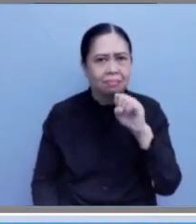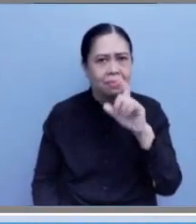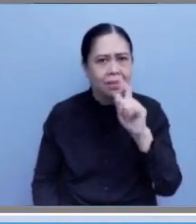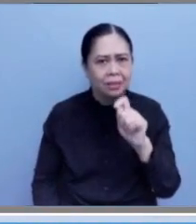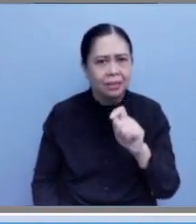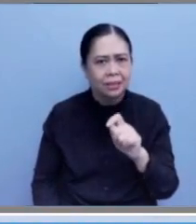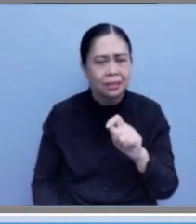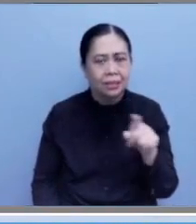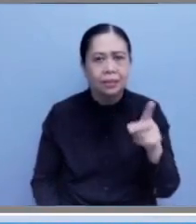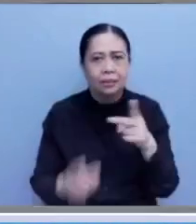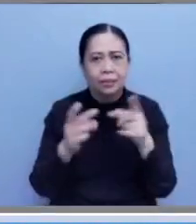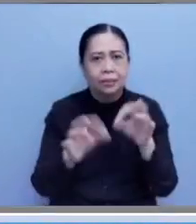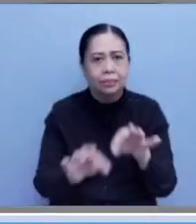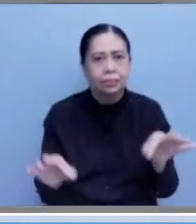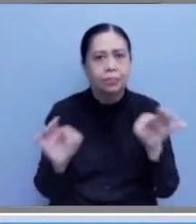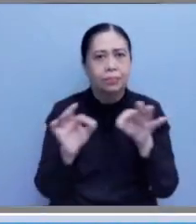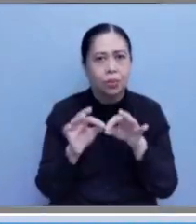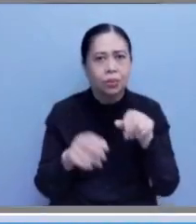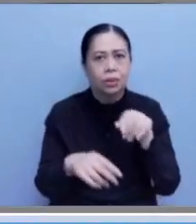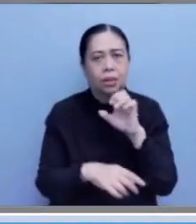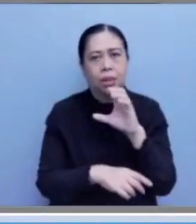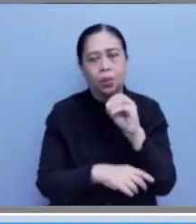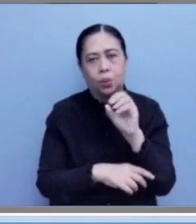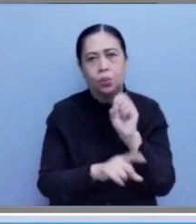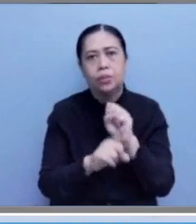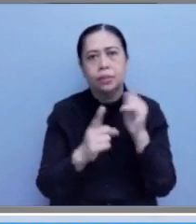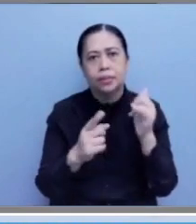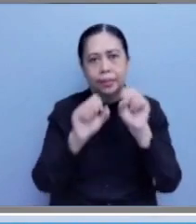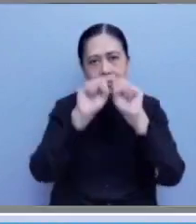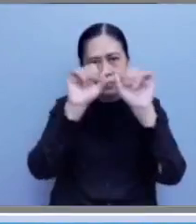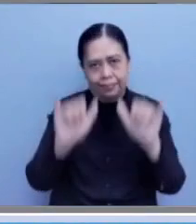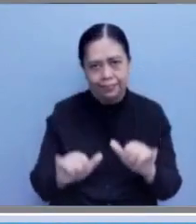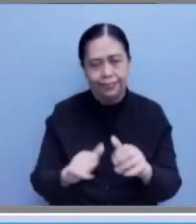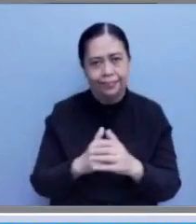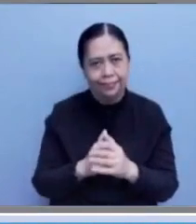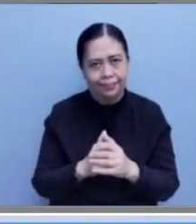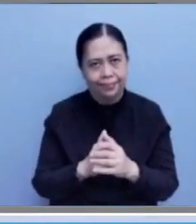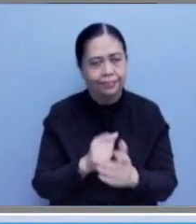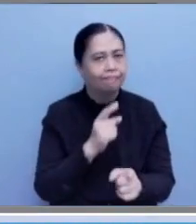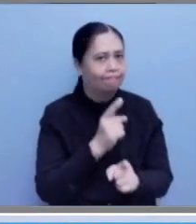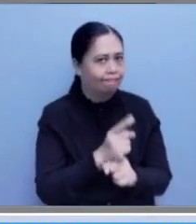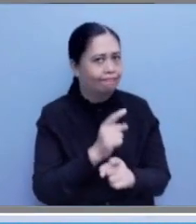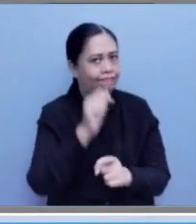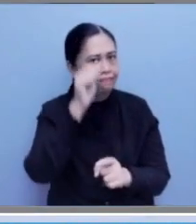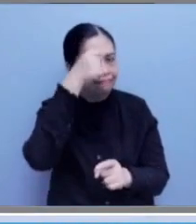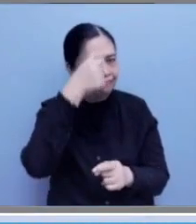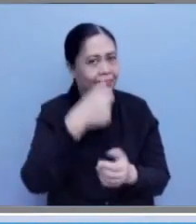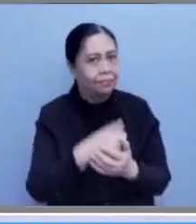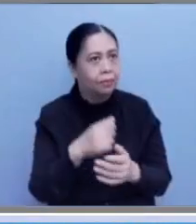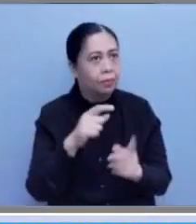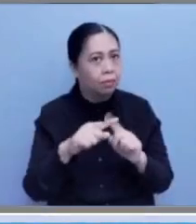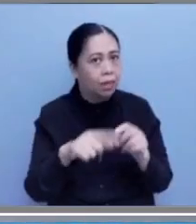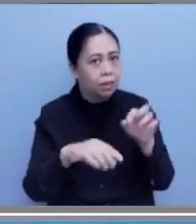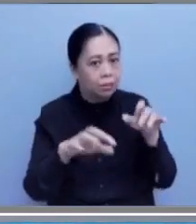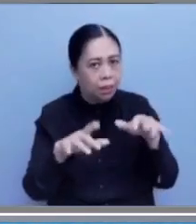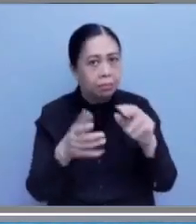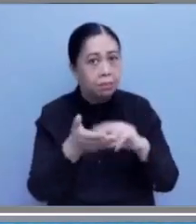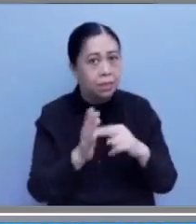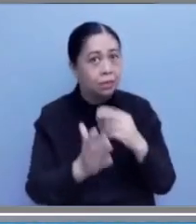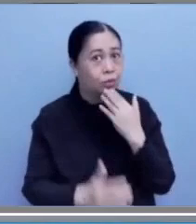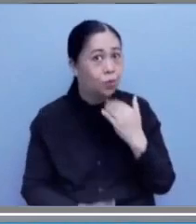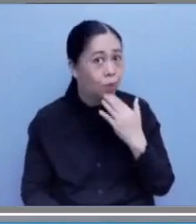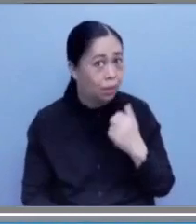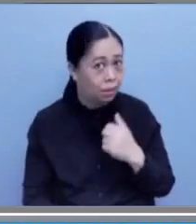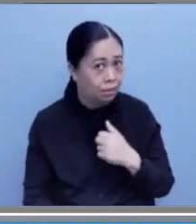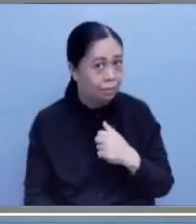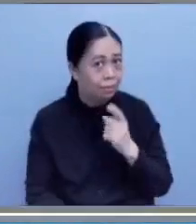they're very important sa ecosystem. Yun ang dapat tandaan natin. Tsaka, pag dinalanggam, di ba, sweet ka? Importante yung